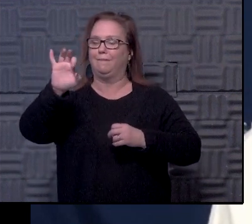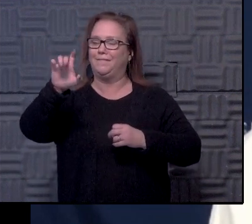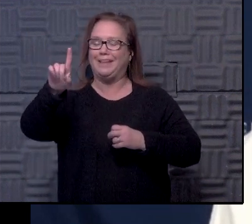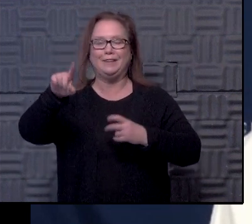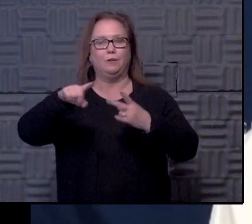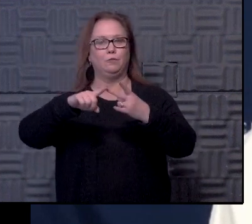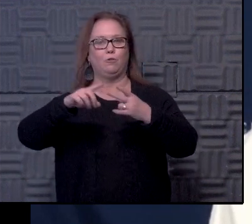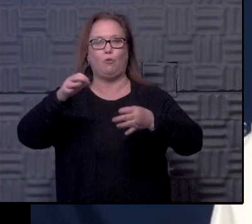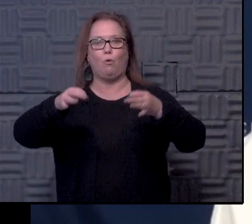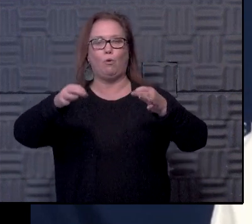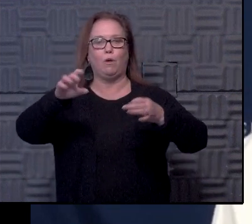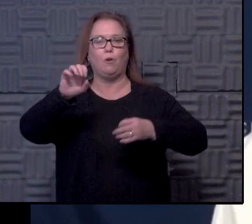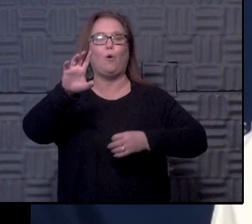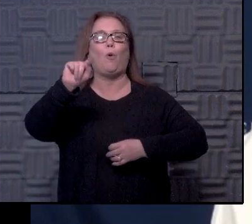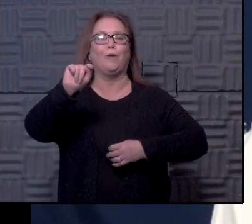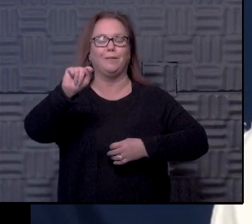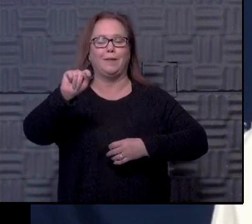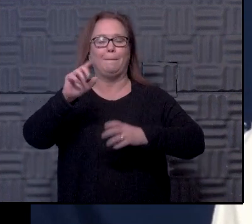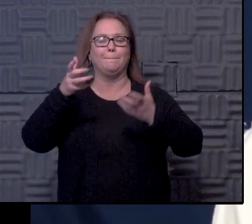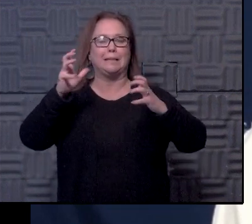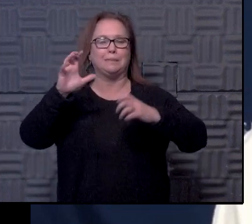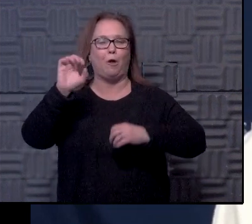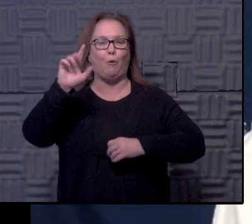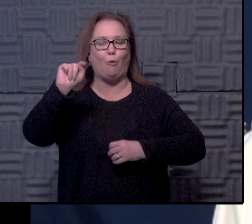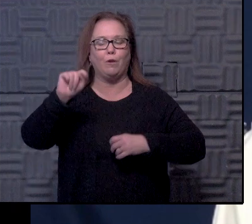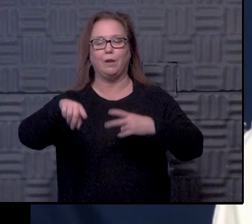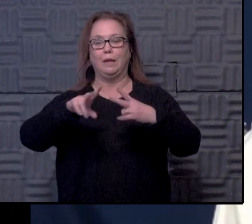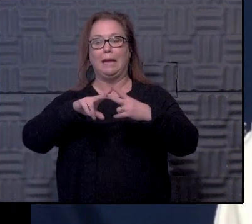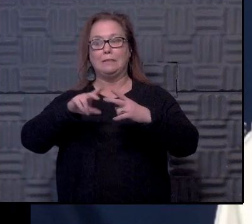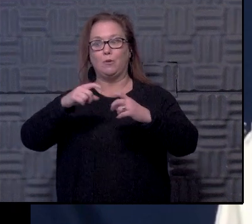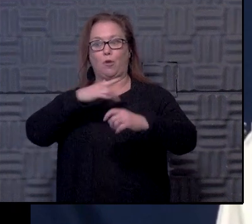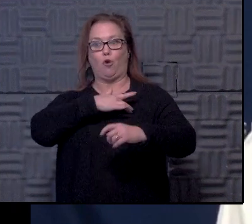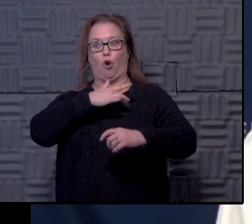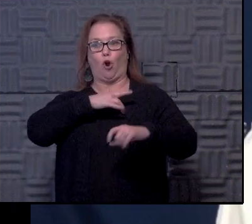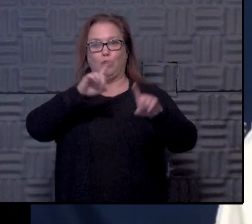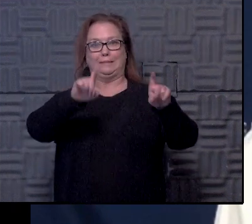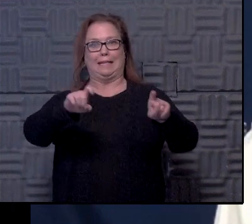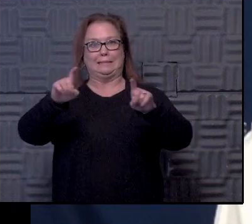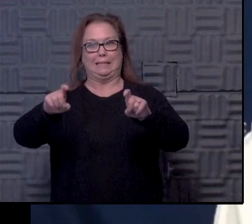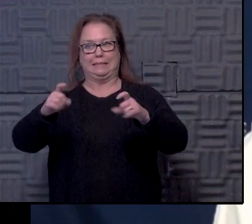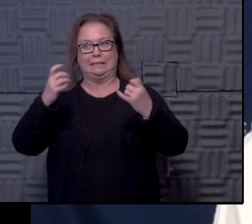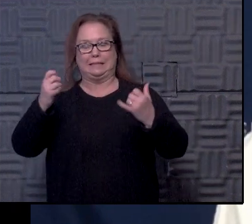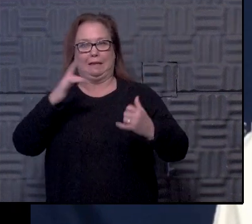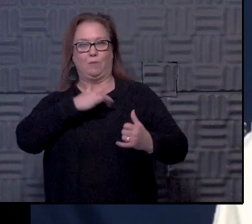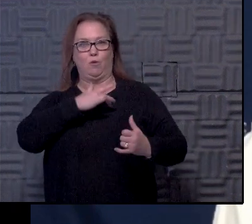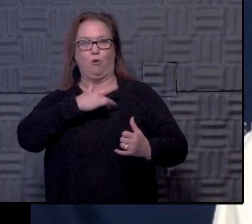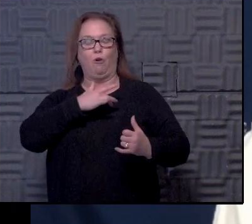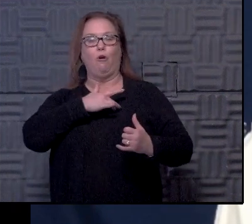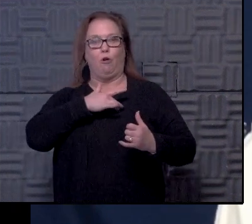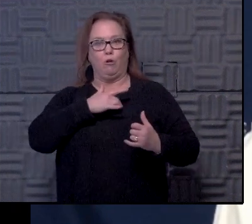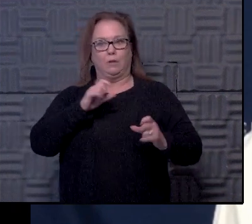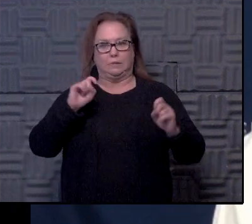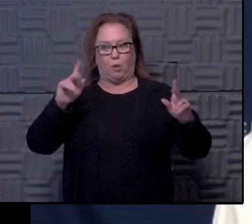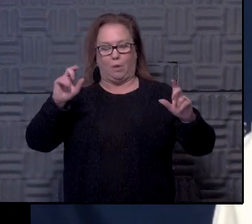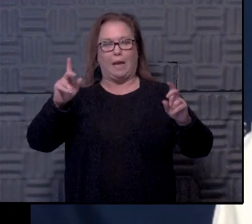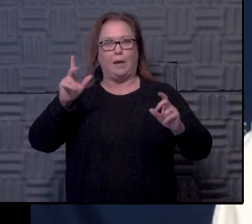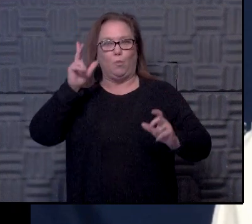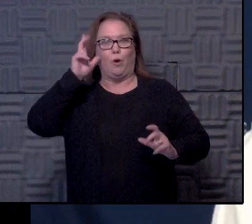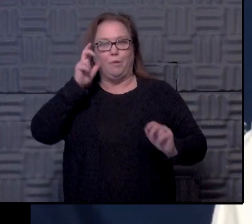that requires them to get testing to see if their heart is involved and if their heart function is okay. And those stories are becoming more common